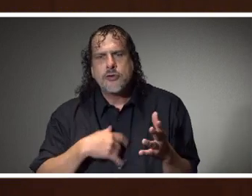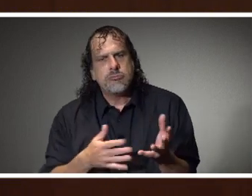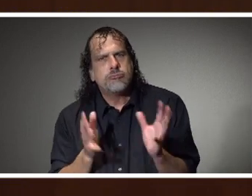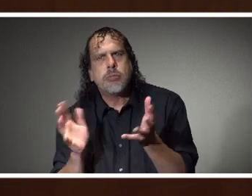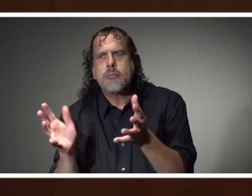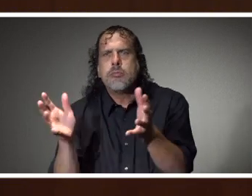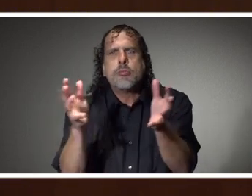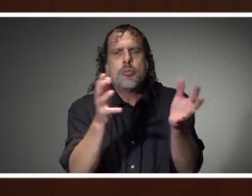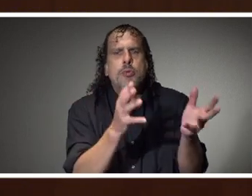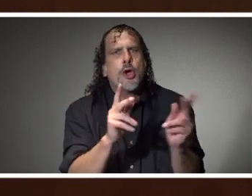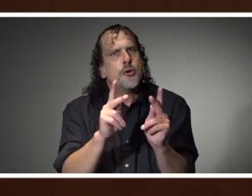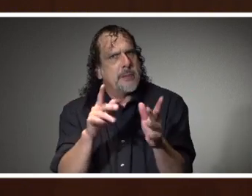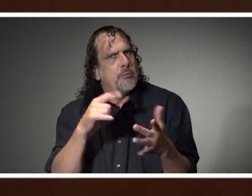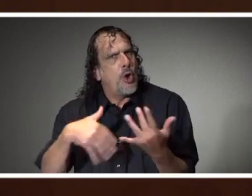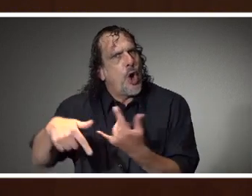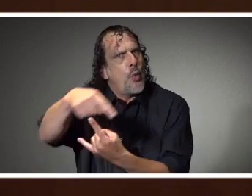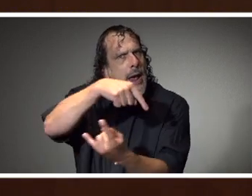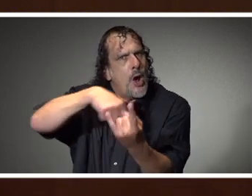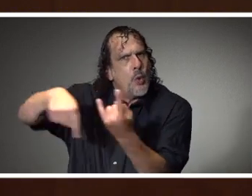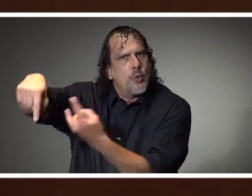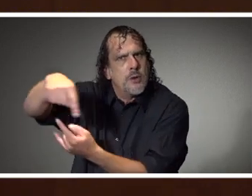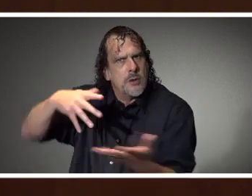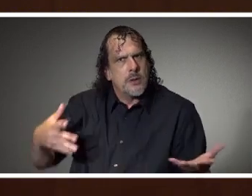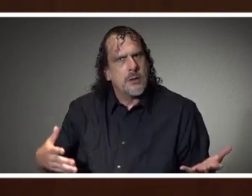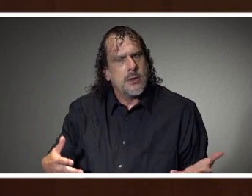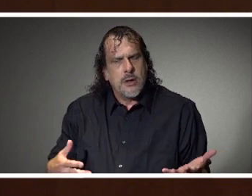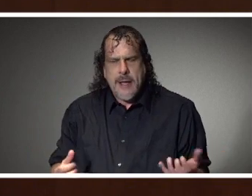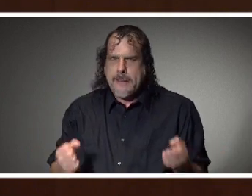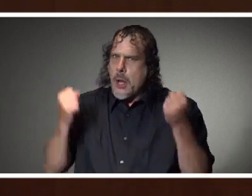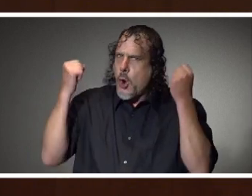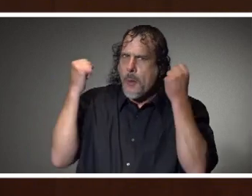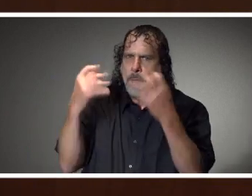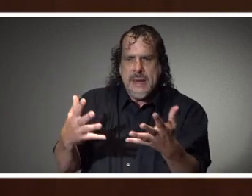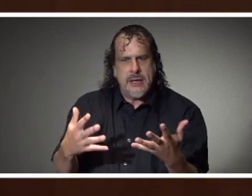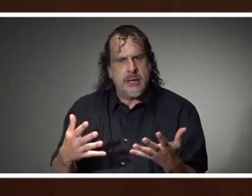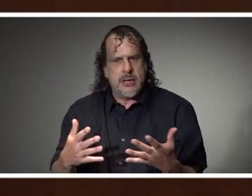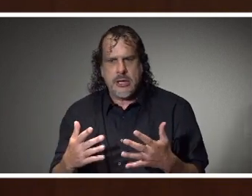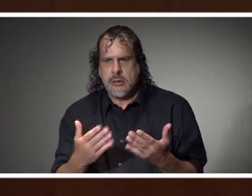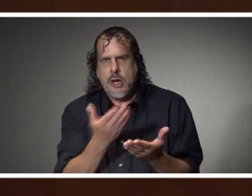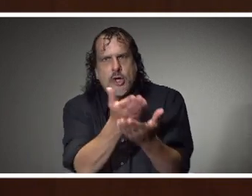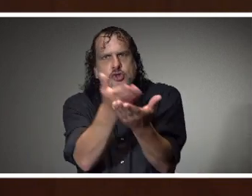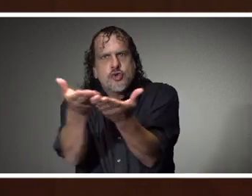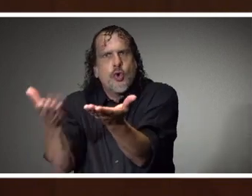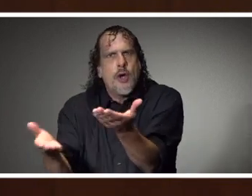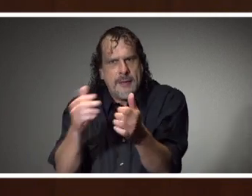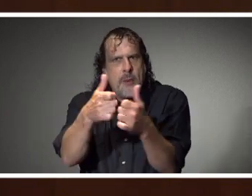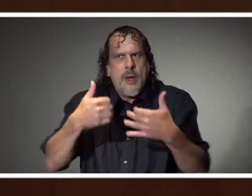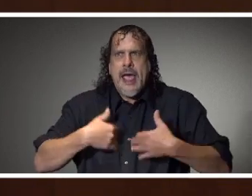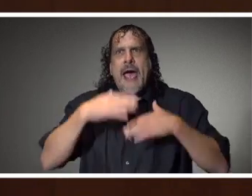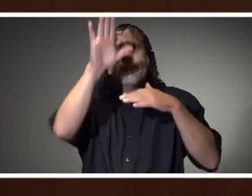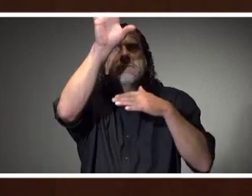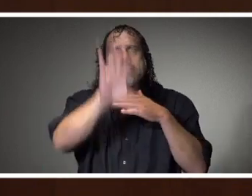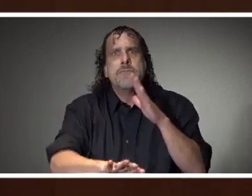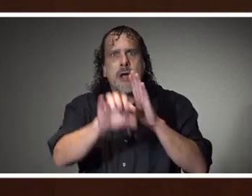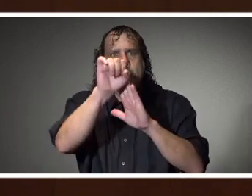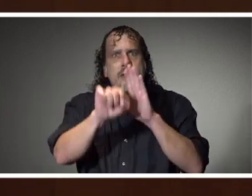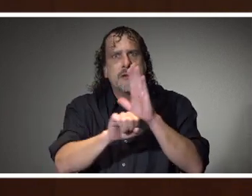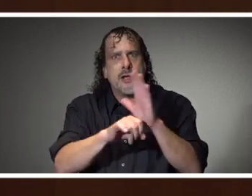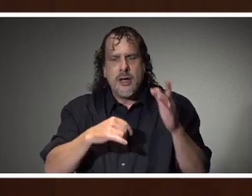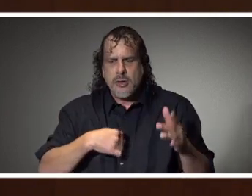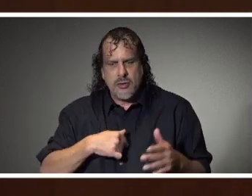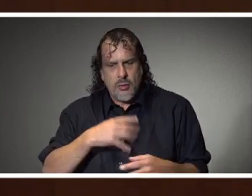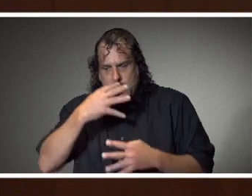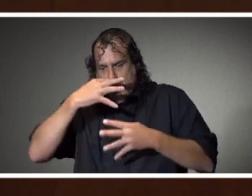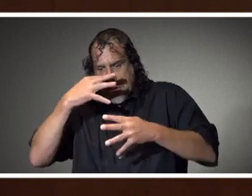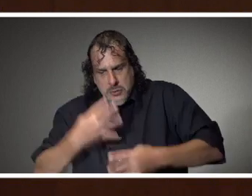talk to those around you. There are a lot of resources that are available in our state. It's important that we don't ignore our own